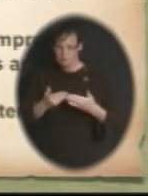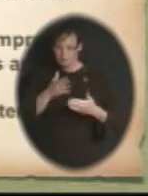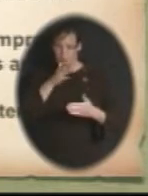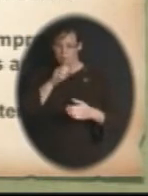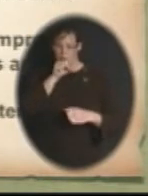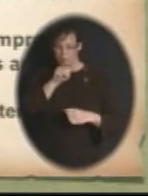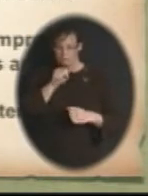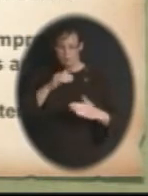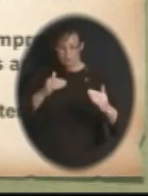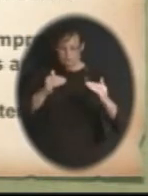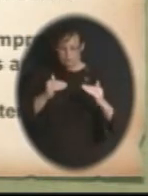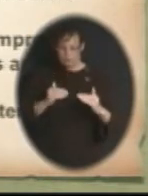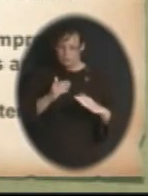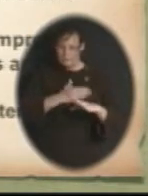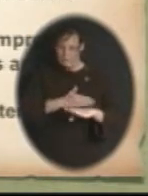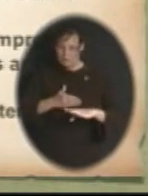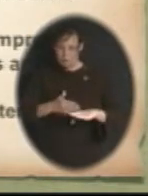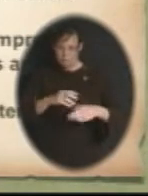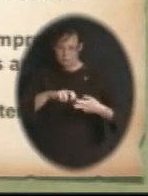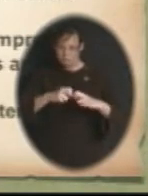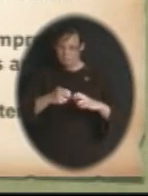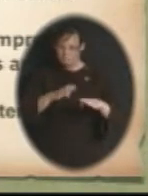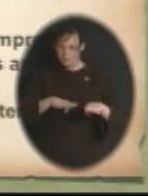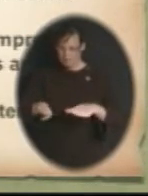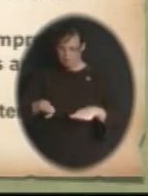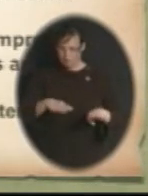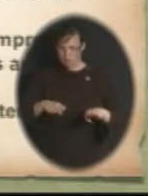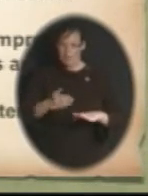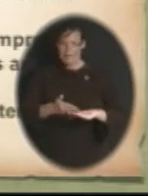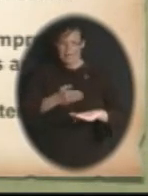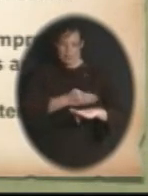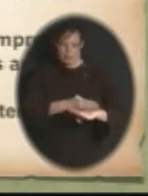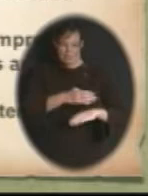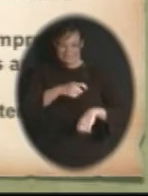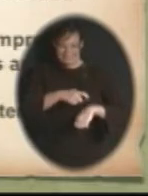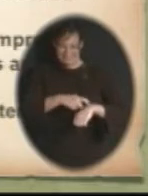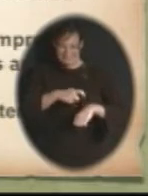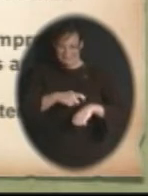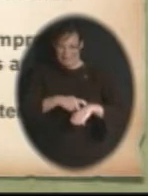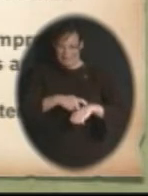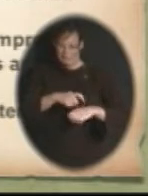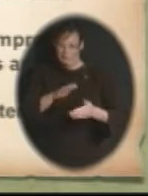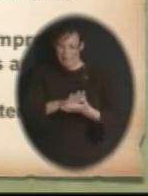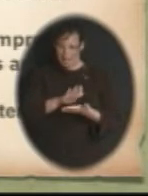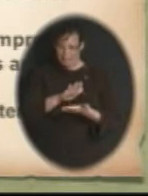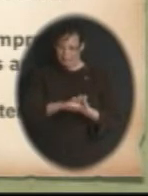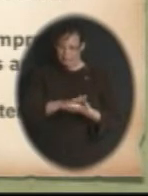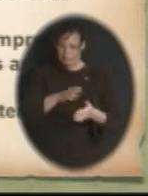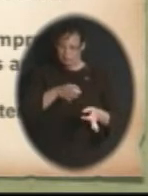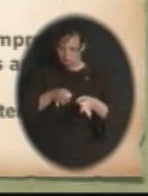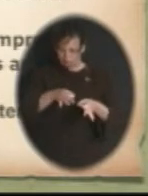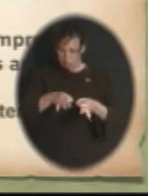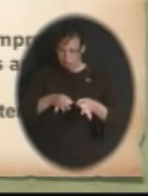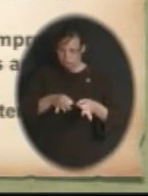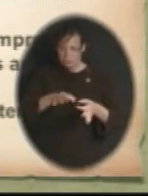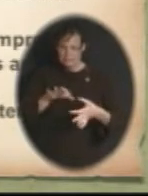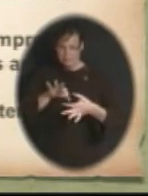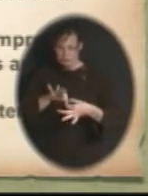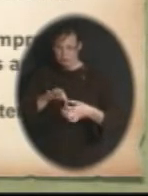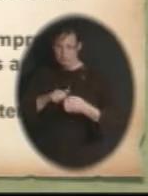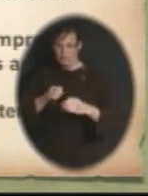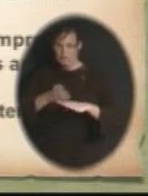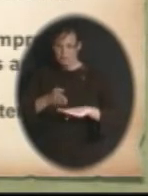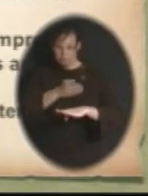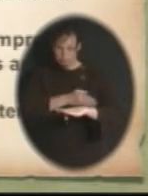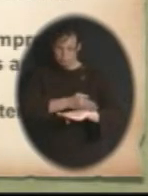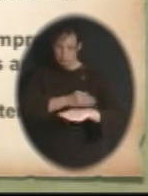It decreases problem behavior. It increases time in academic instruction. It is associated with improved